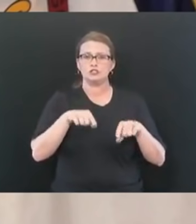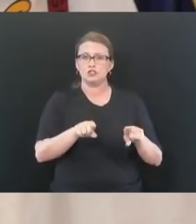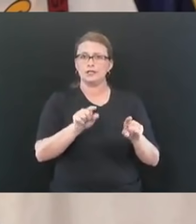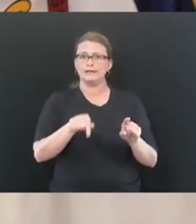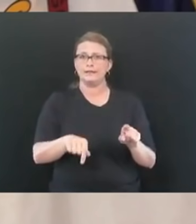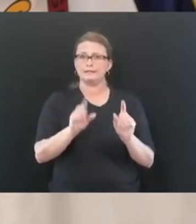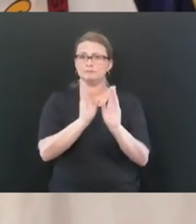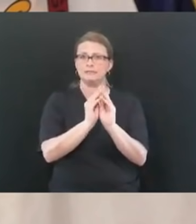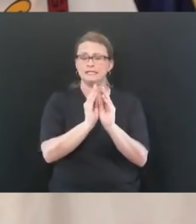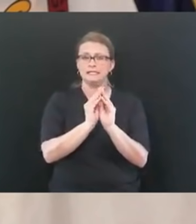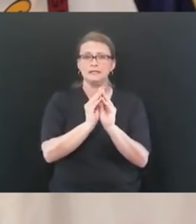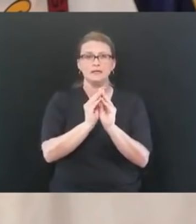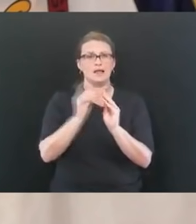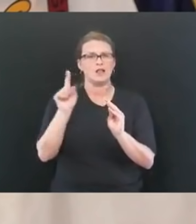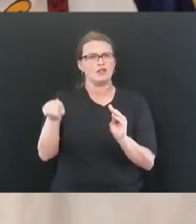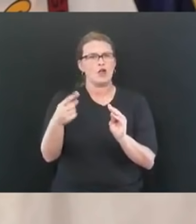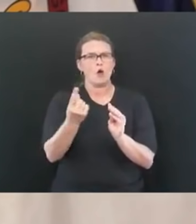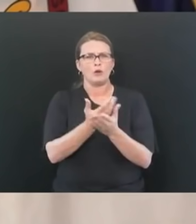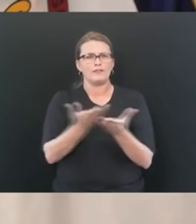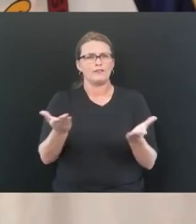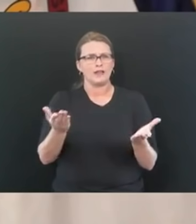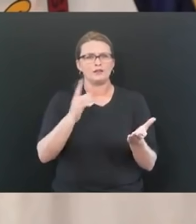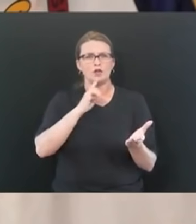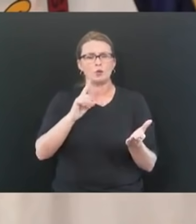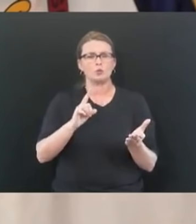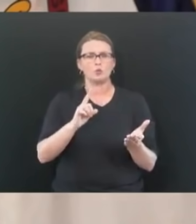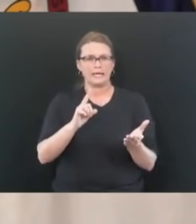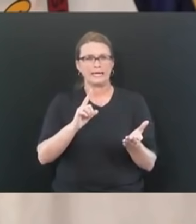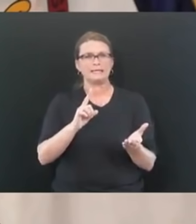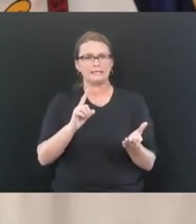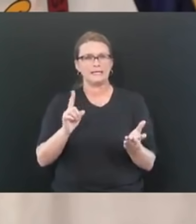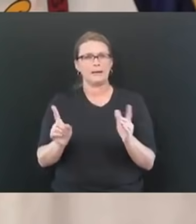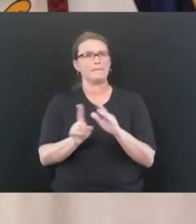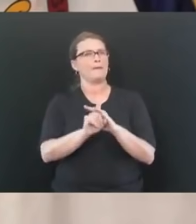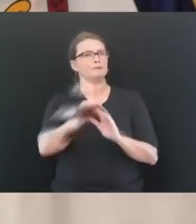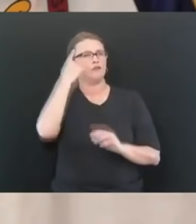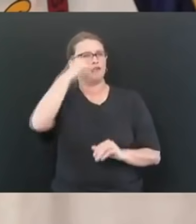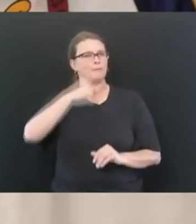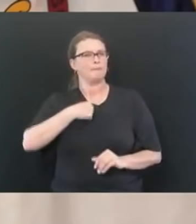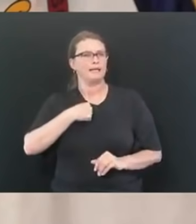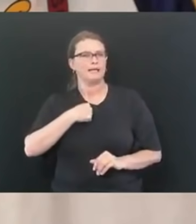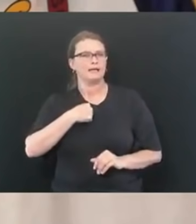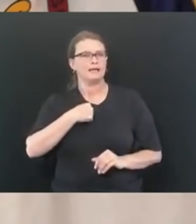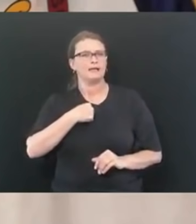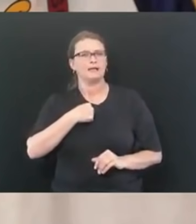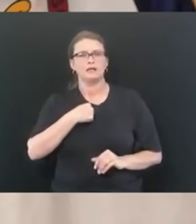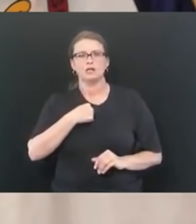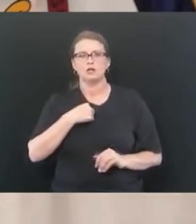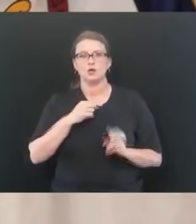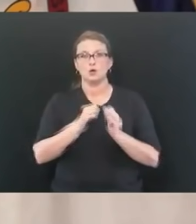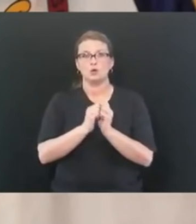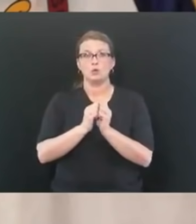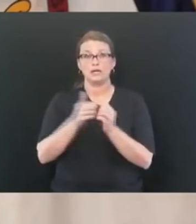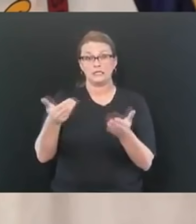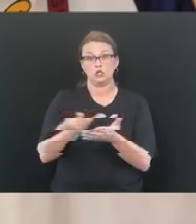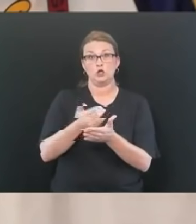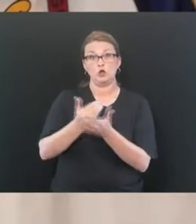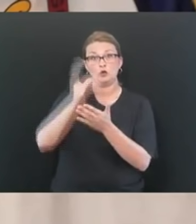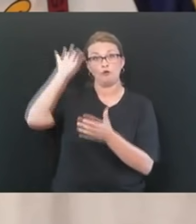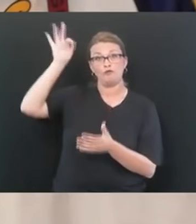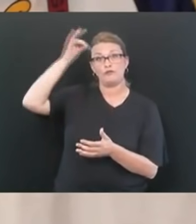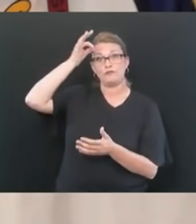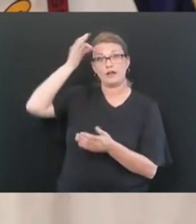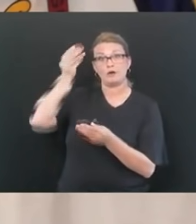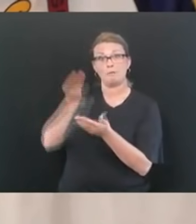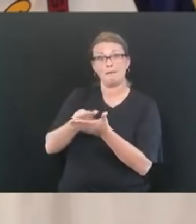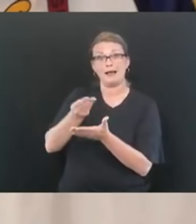everything. And the only thing I really have that really jumps out at me is just this: with the new Fed dollars that we've got that now